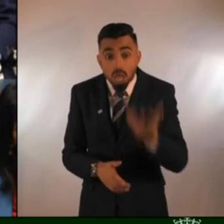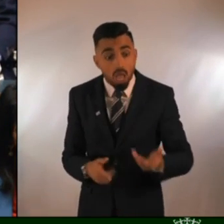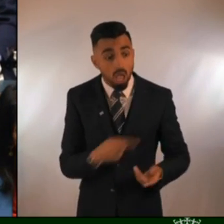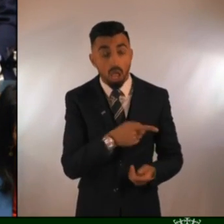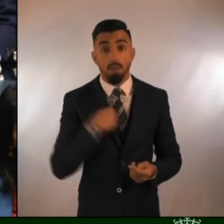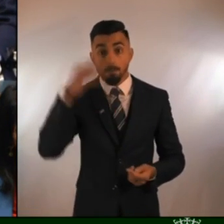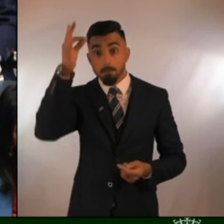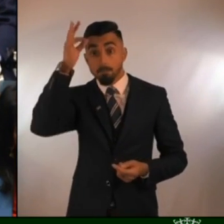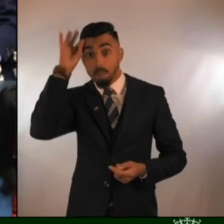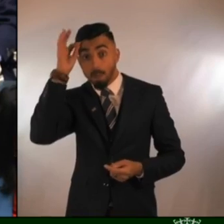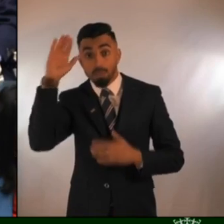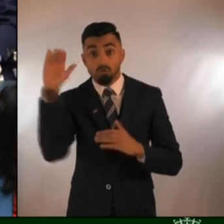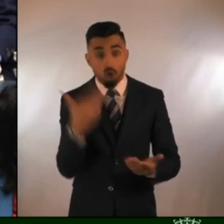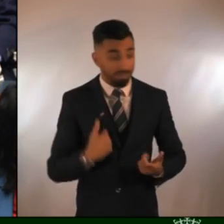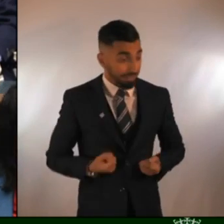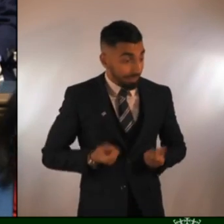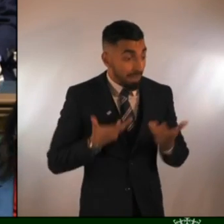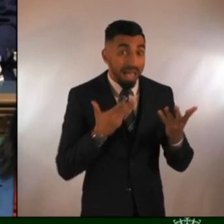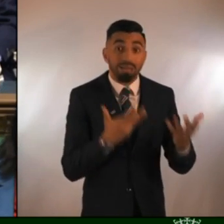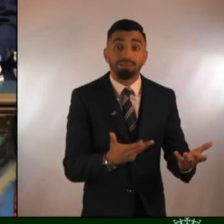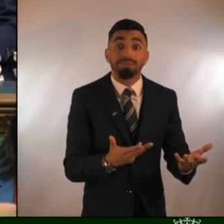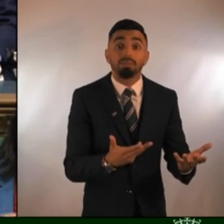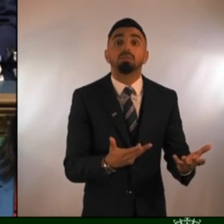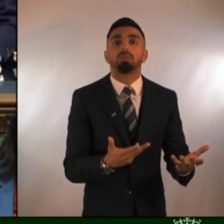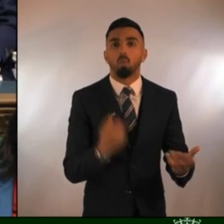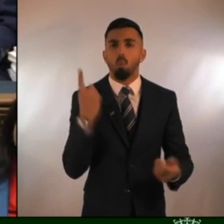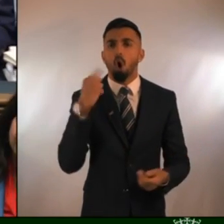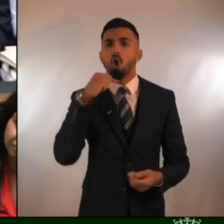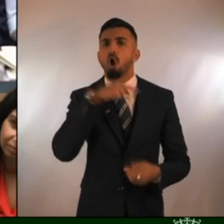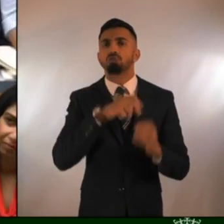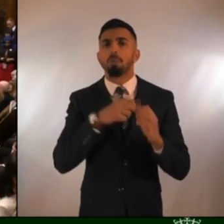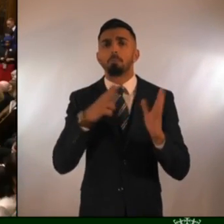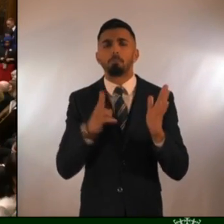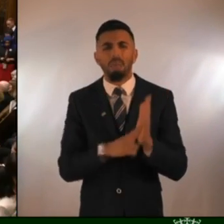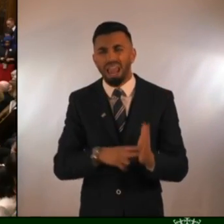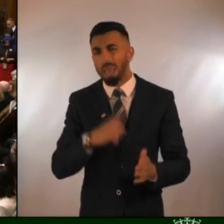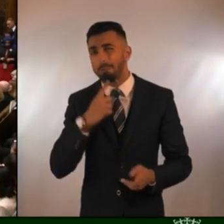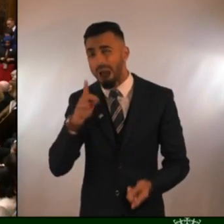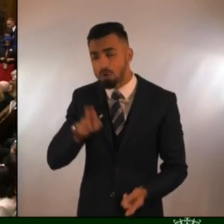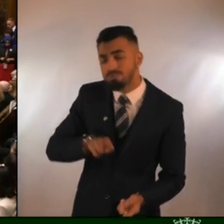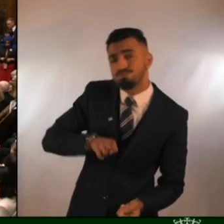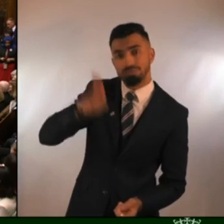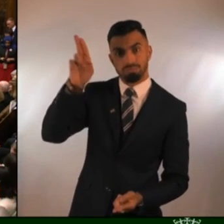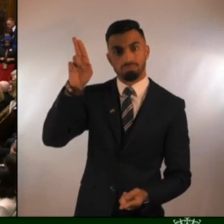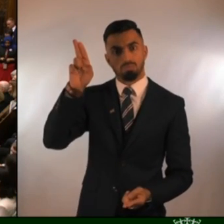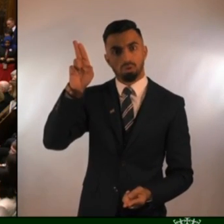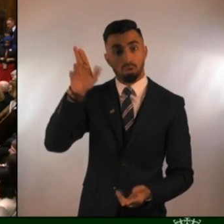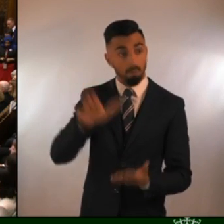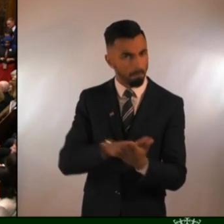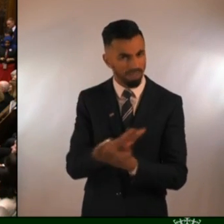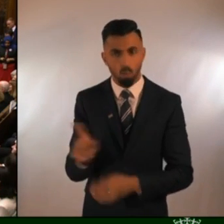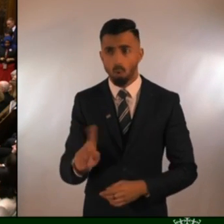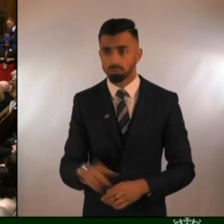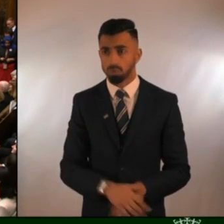be £100 billion higher in cash terms than it is today. More police, safer